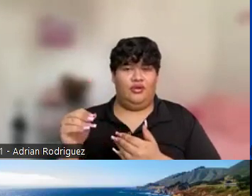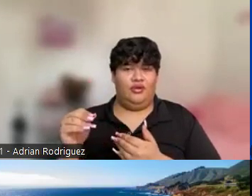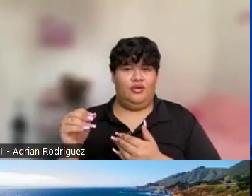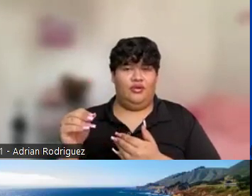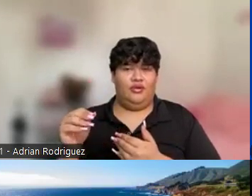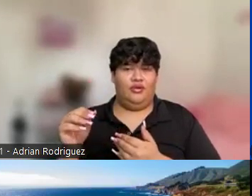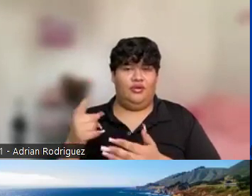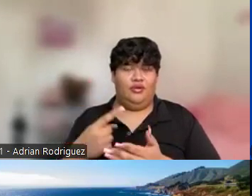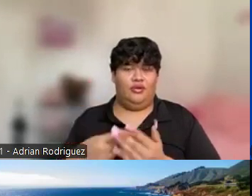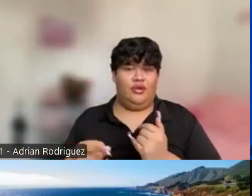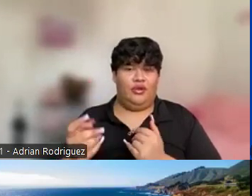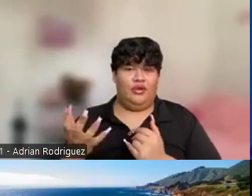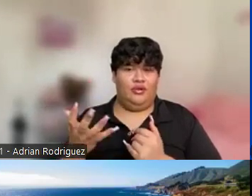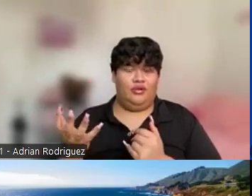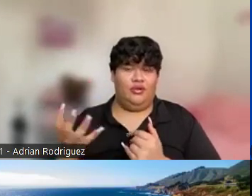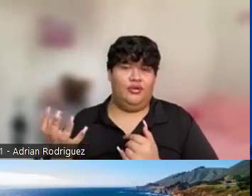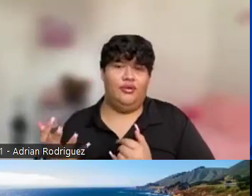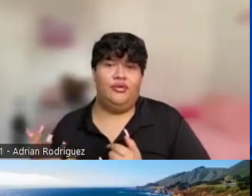what else?